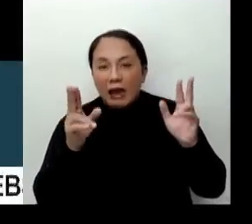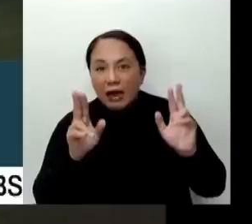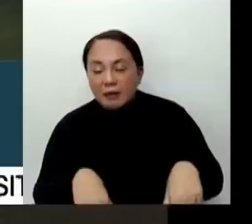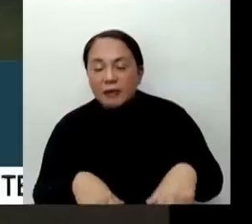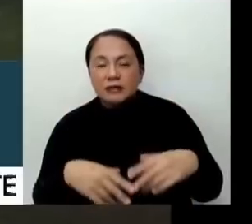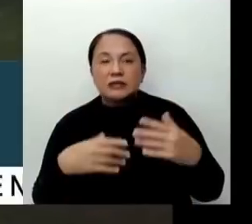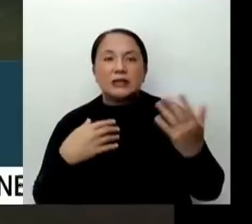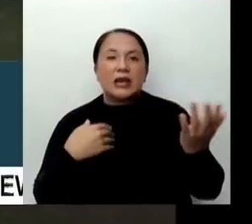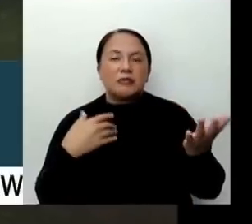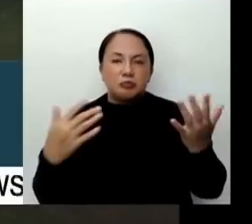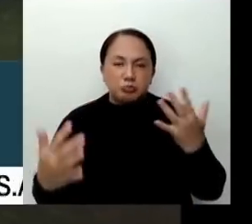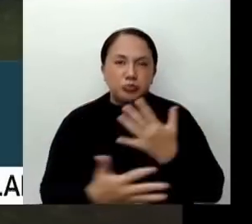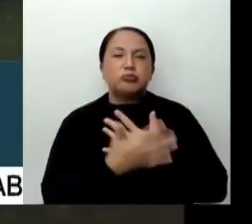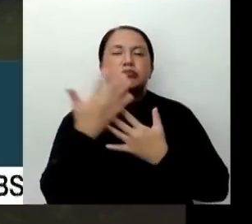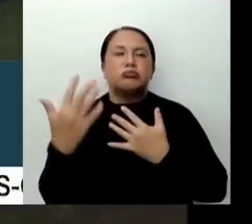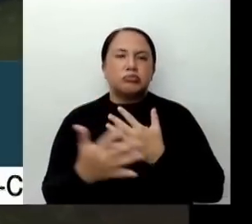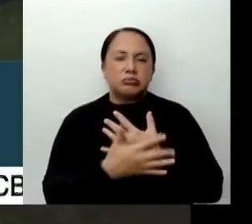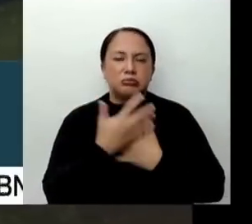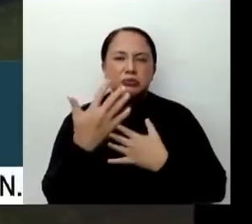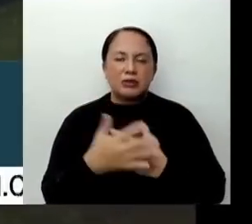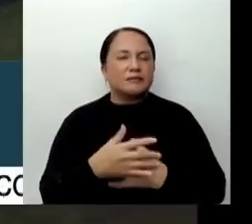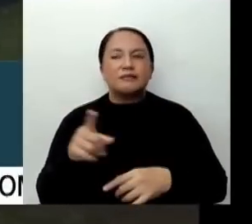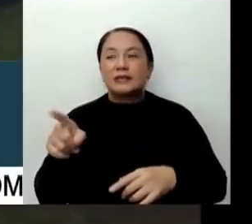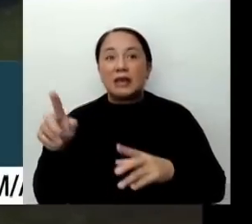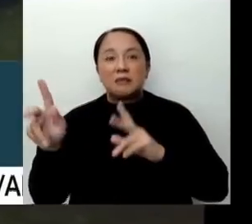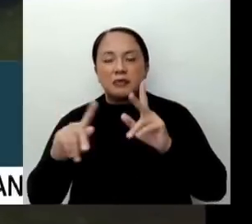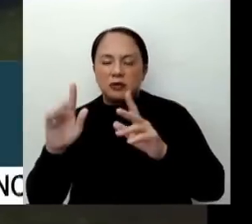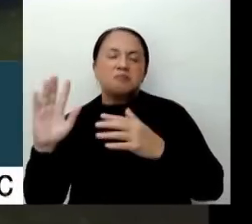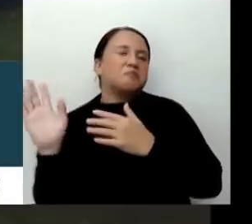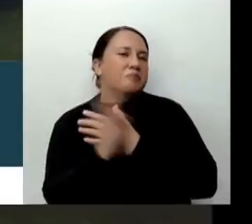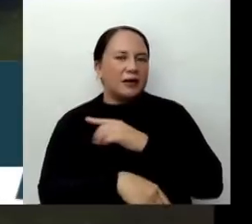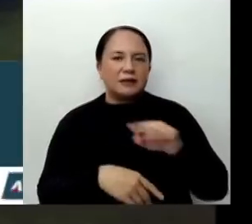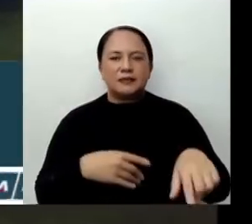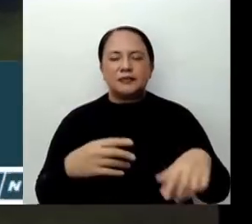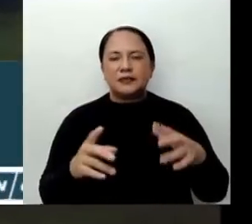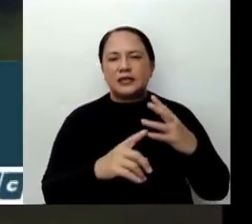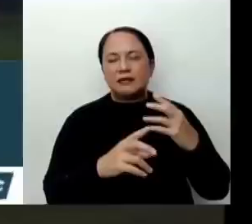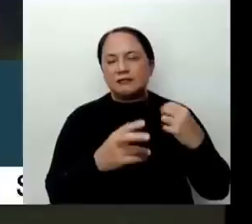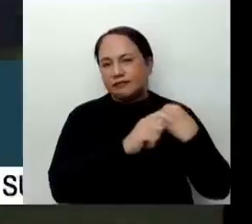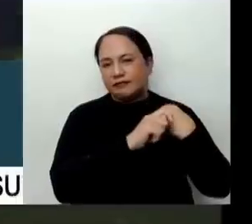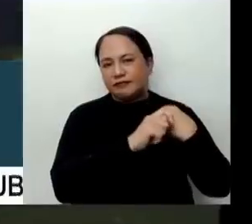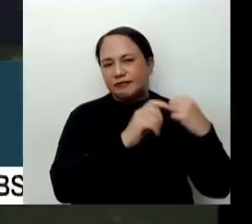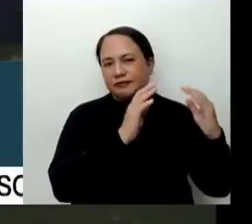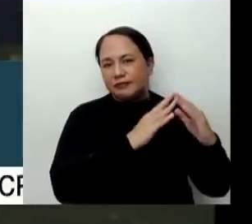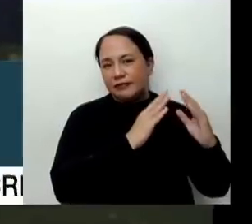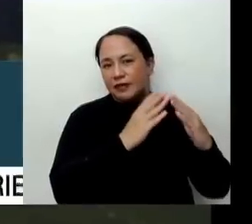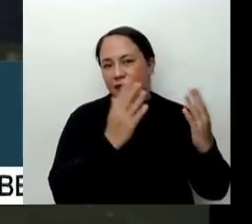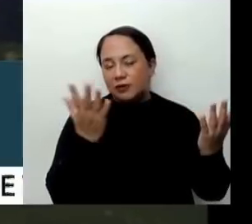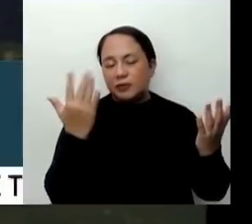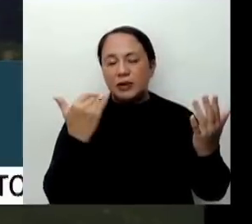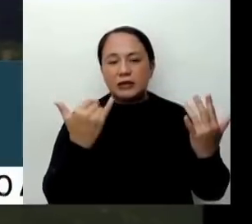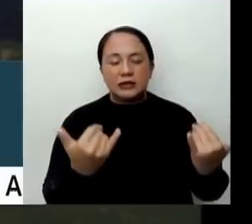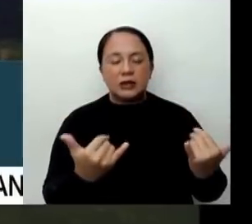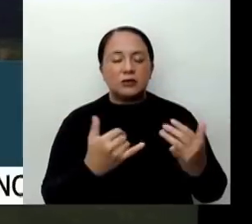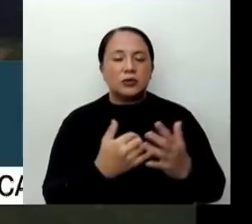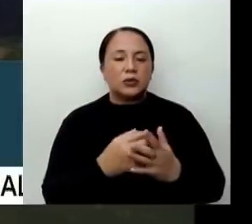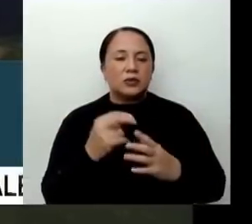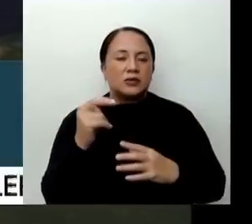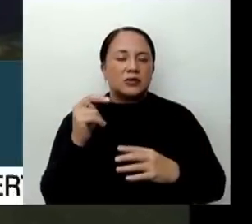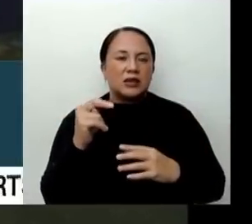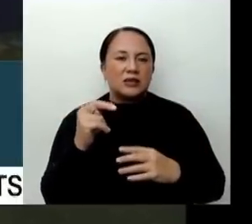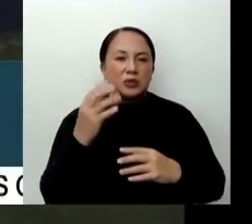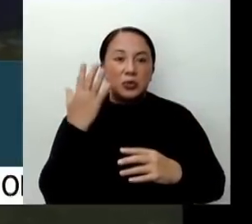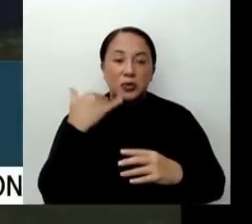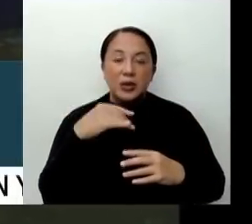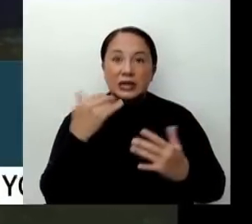big waves, they will immediately go back to the evacuation center. Because as of now, at this time, noon time, the sun is already out here